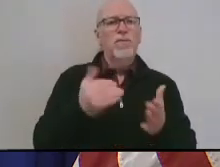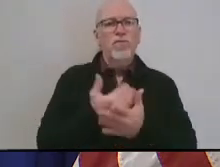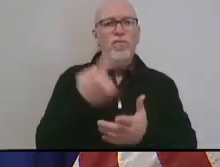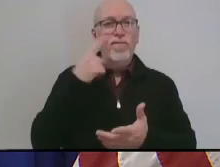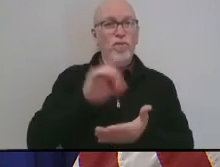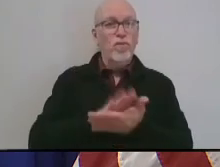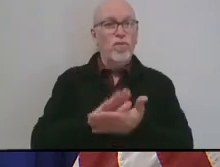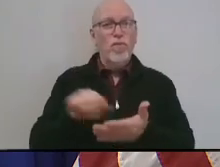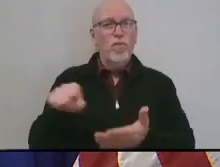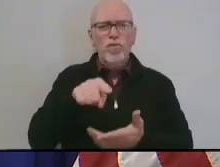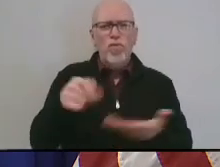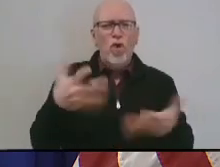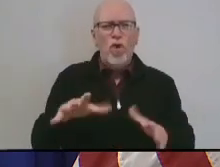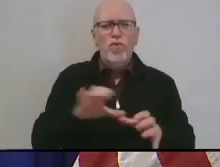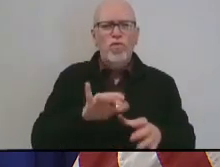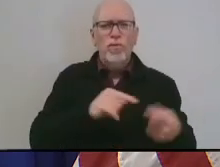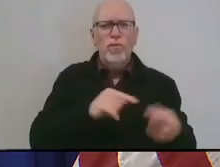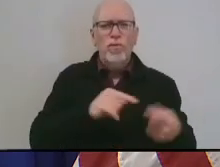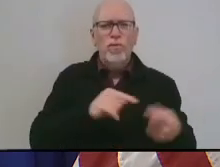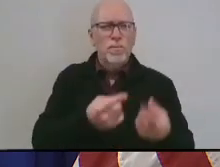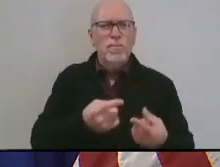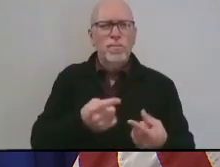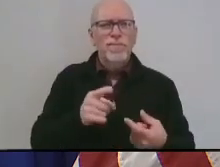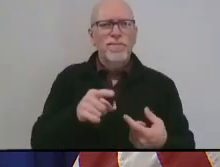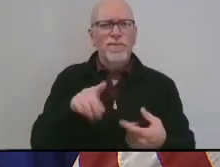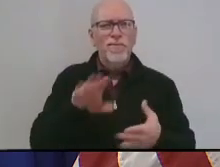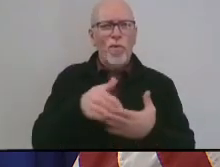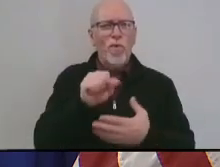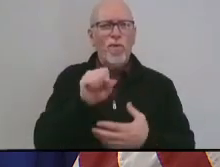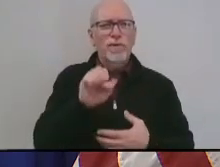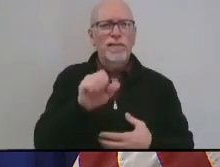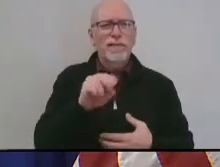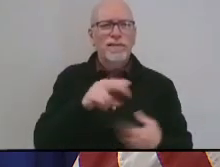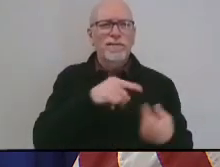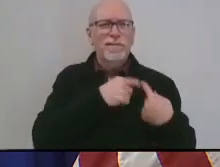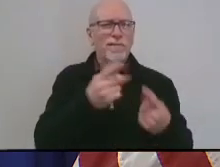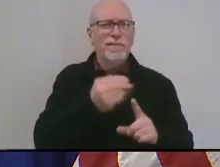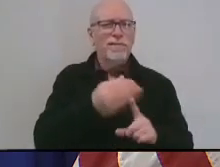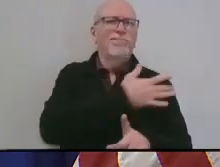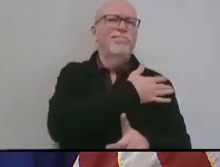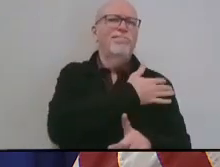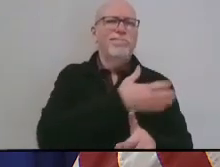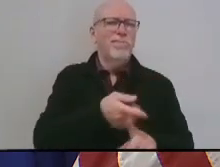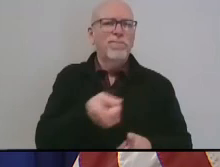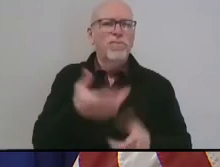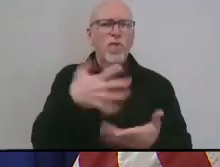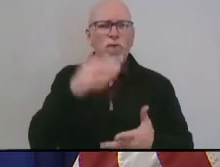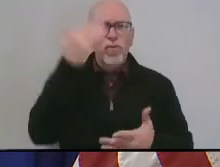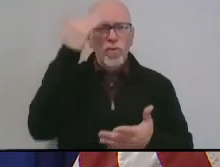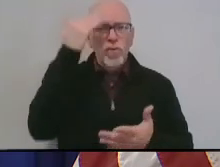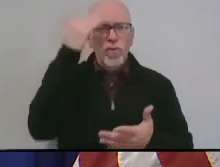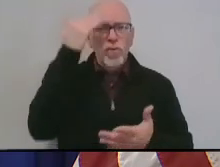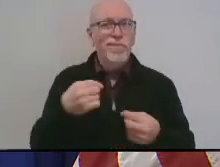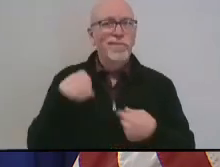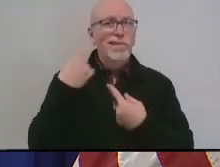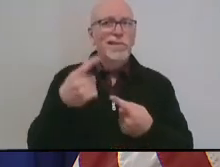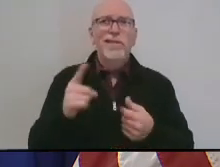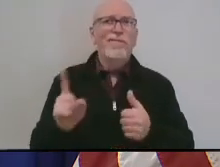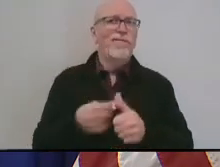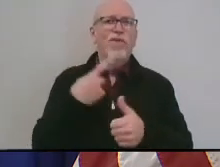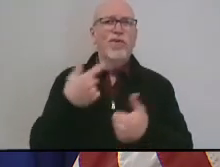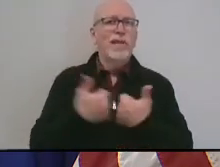this their whole season and before that first tip-off. So this has